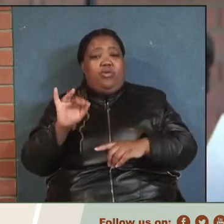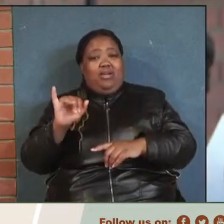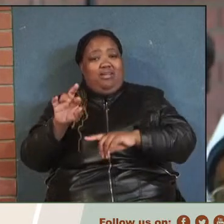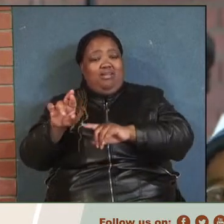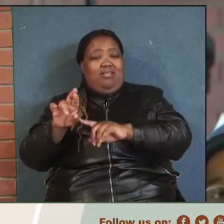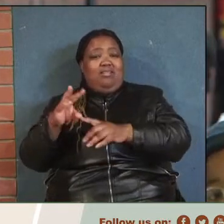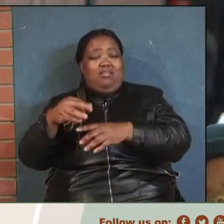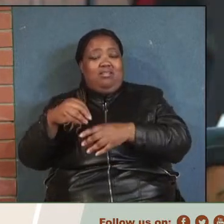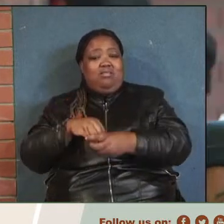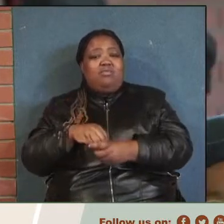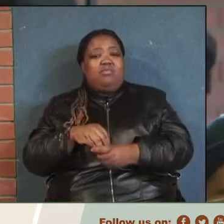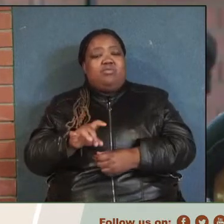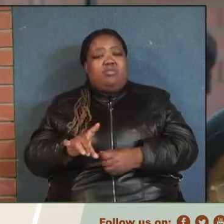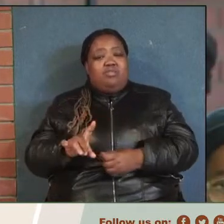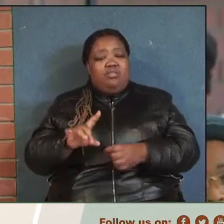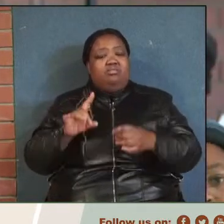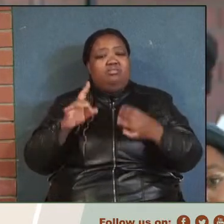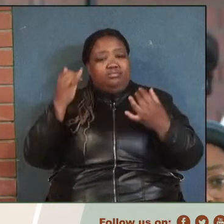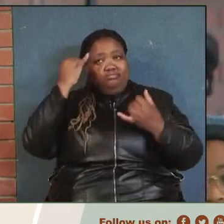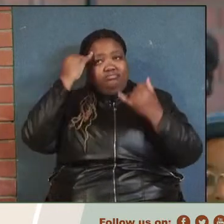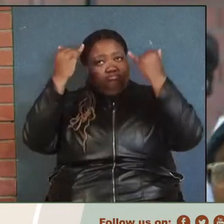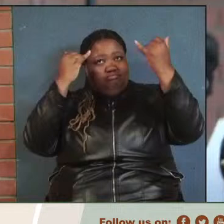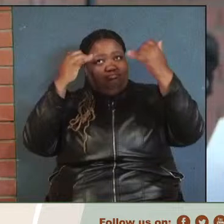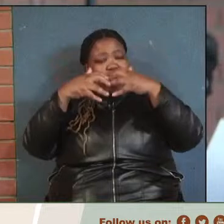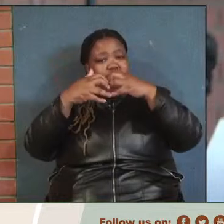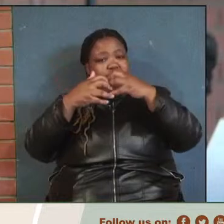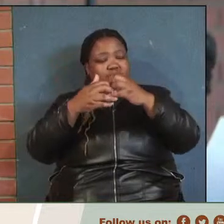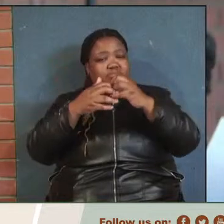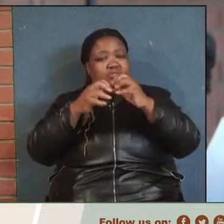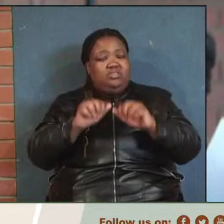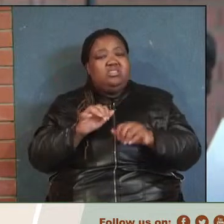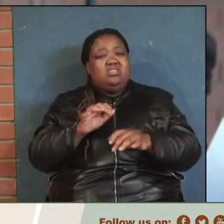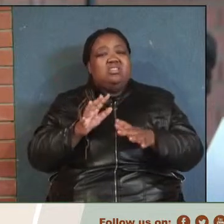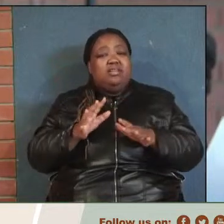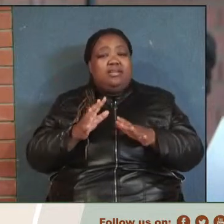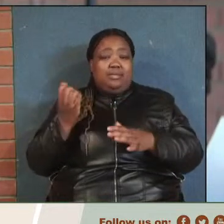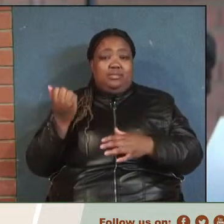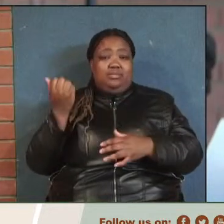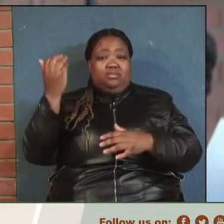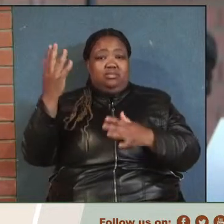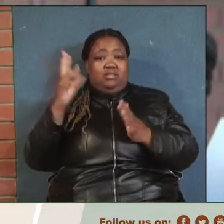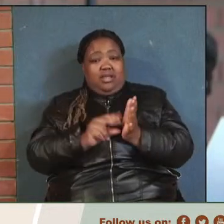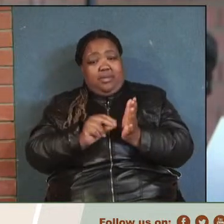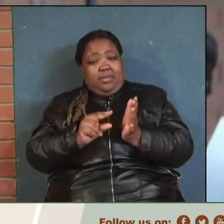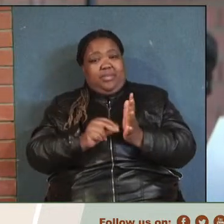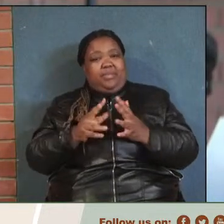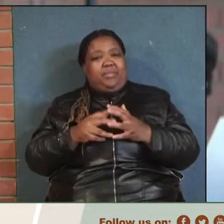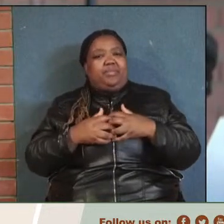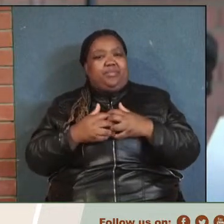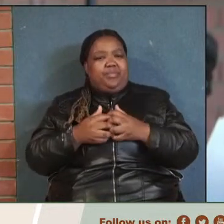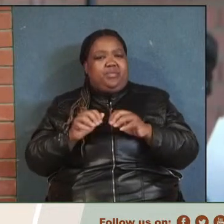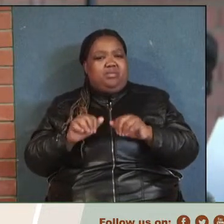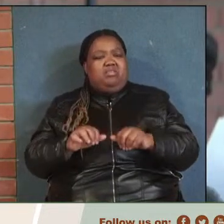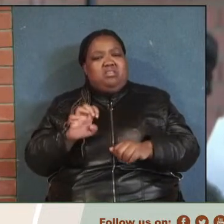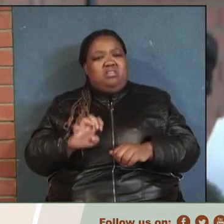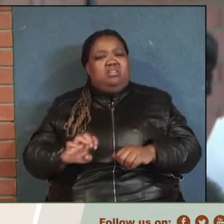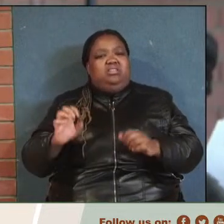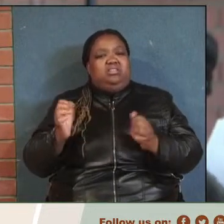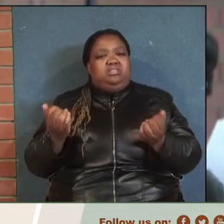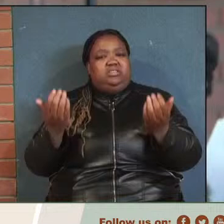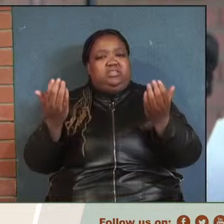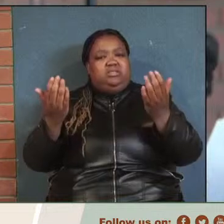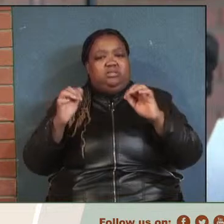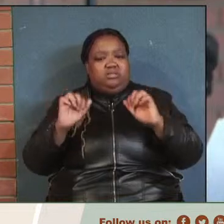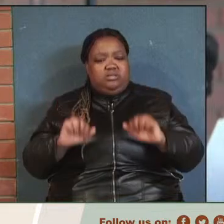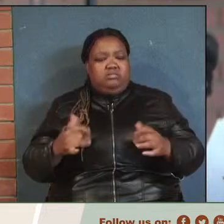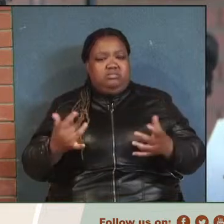stimulate innovation and allow citizens to develop applications. The department has perfected the plans to develop an e-services due to the